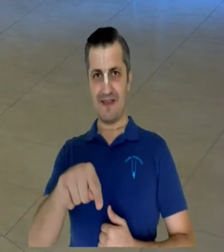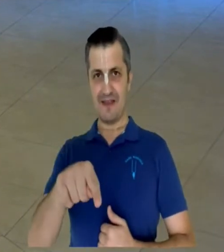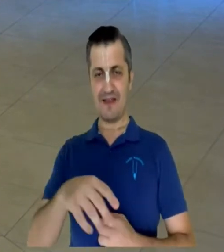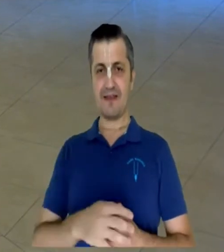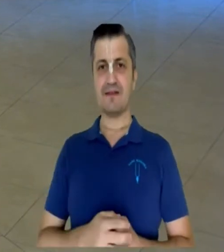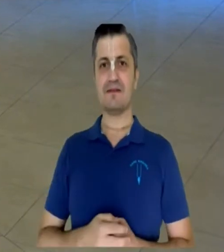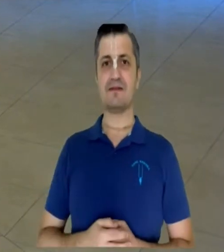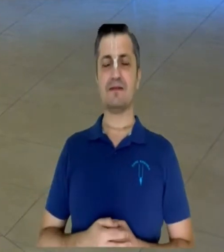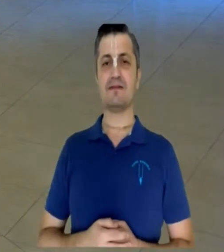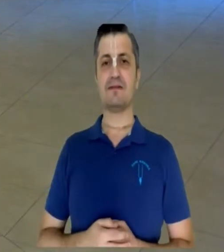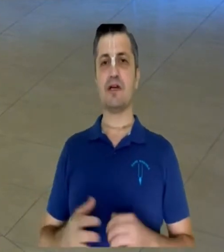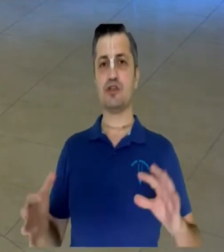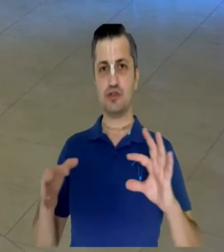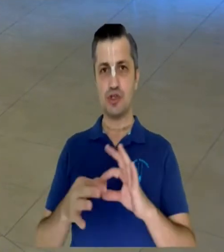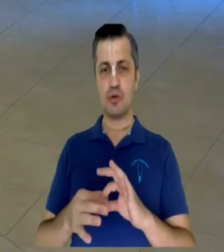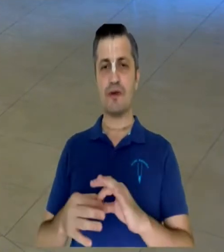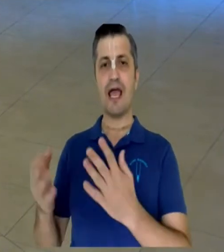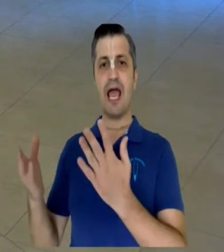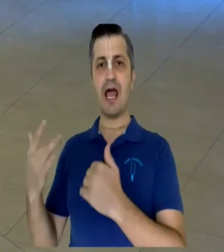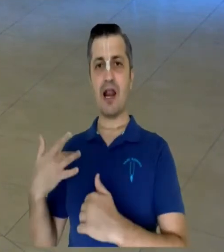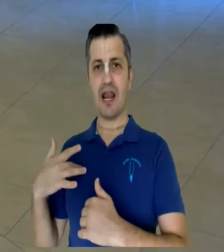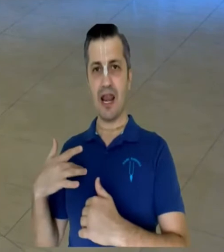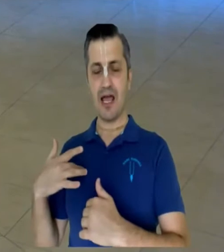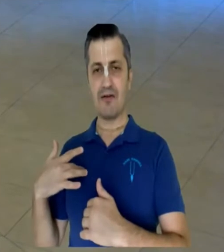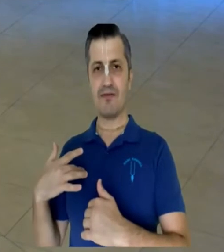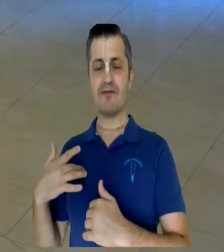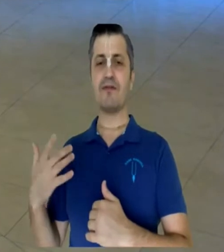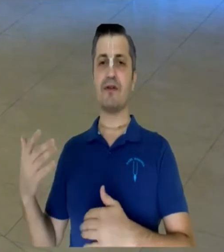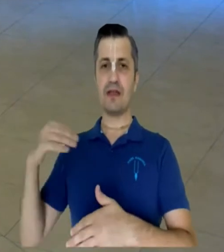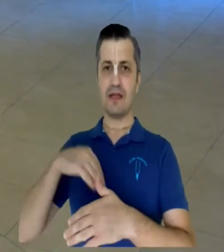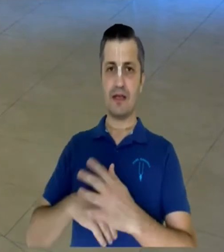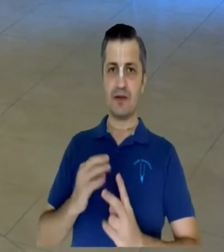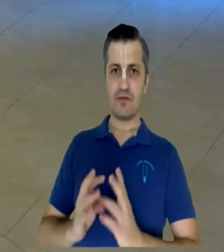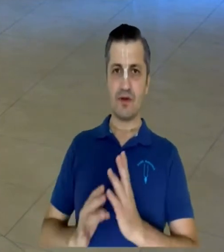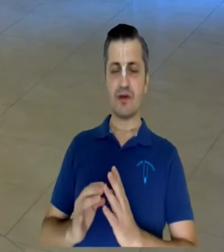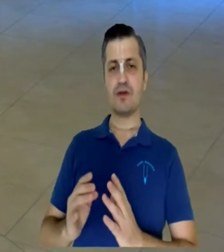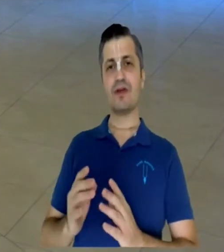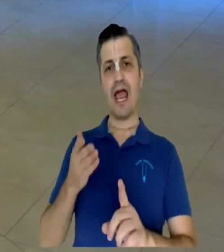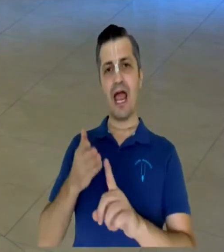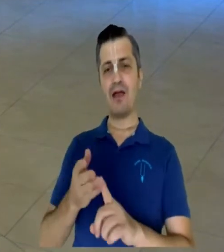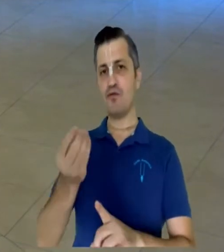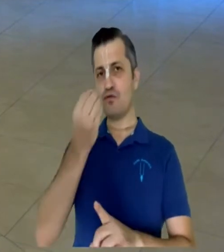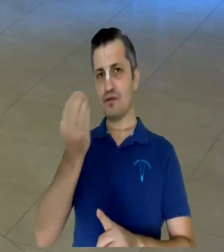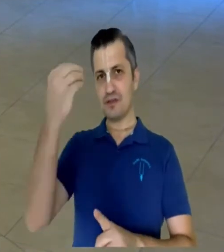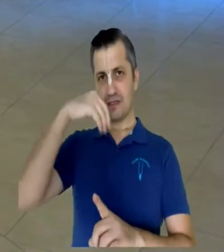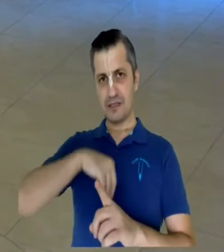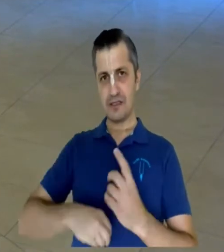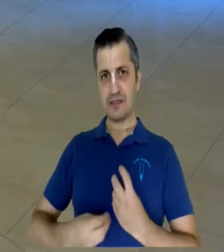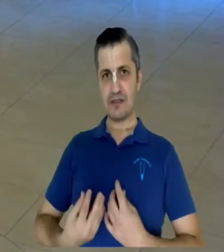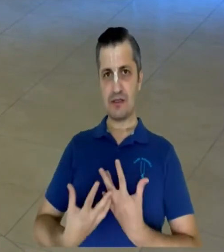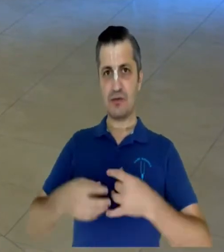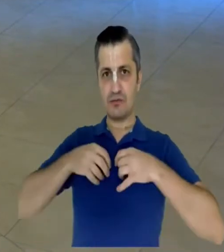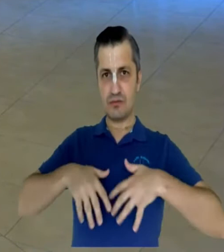life, outgoing and incoming, to digest the four kinds of foodstuff. and